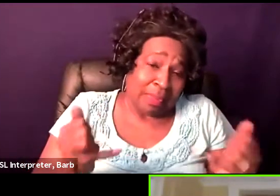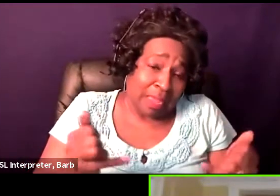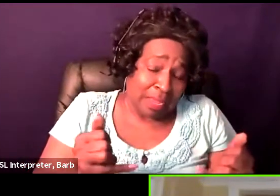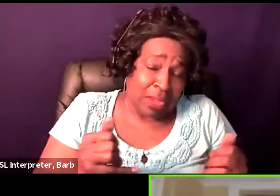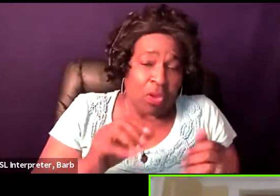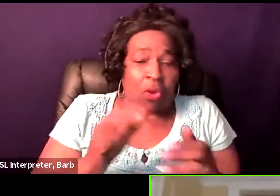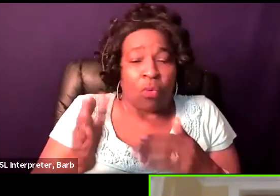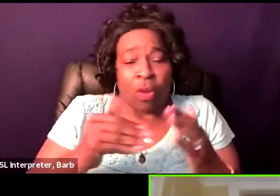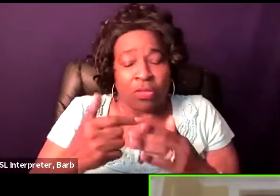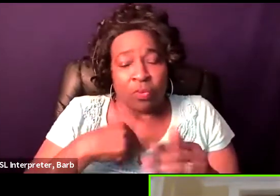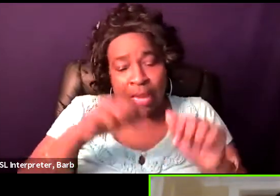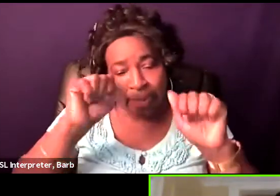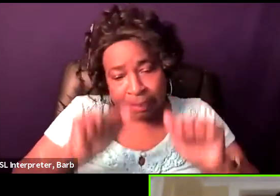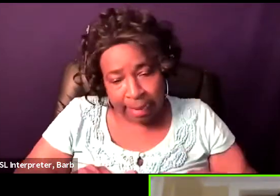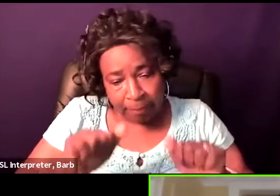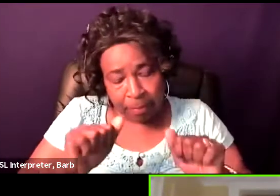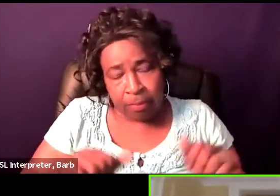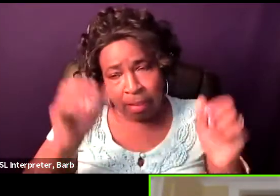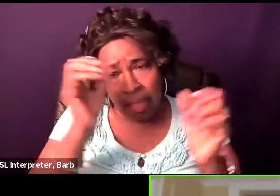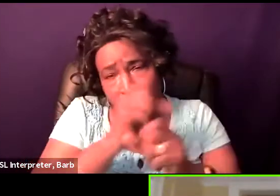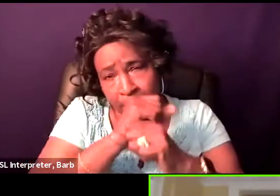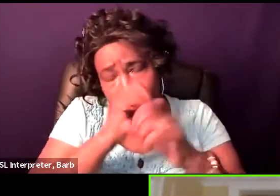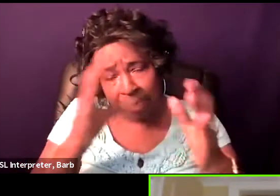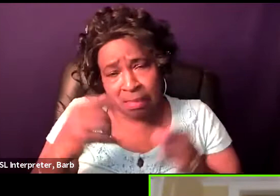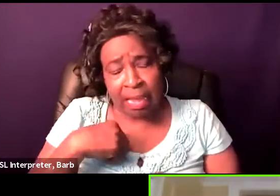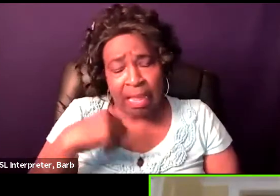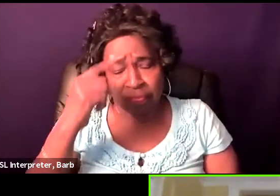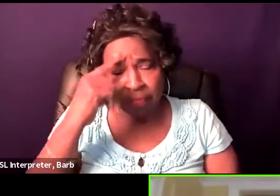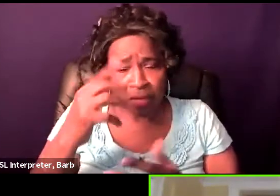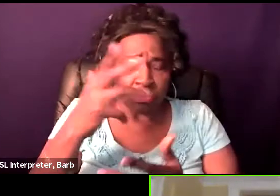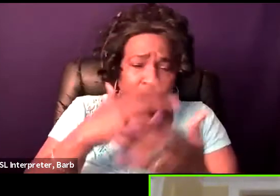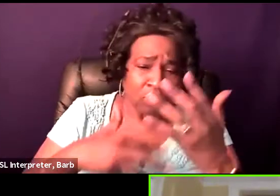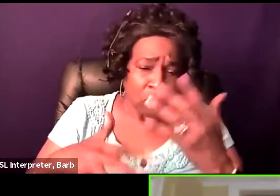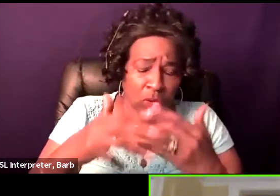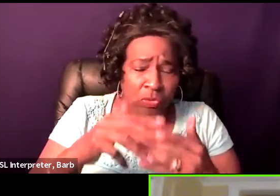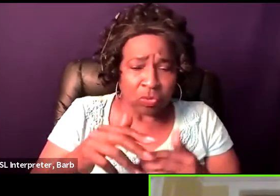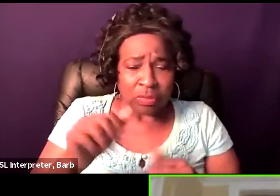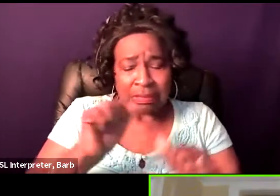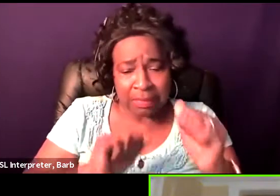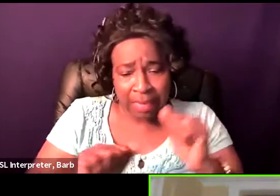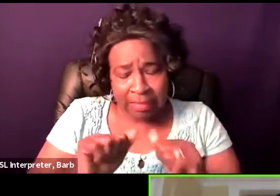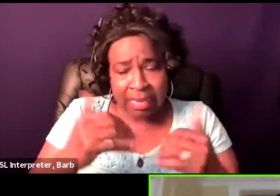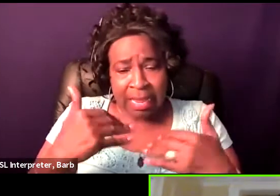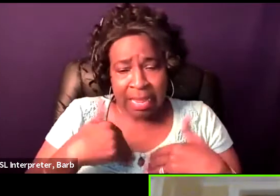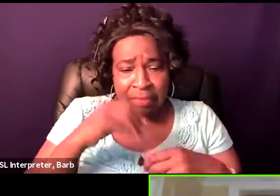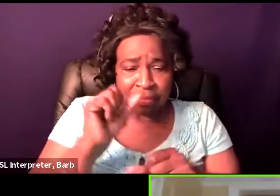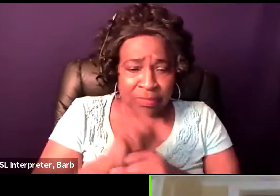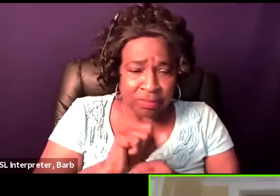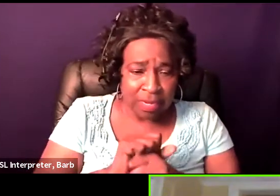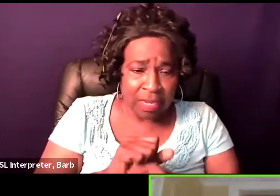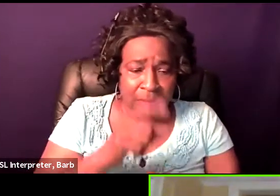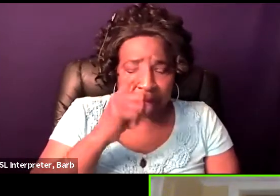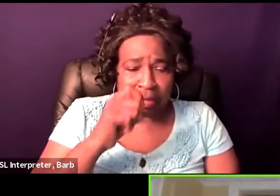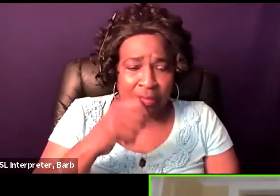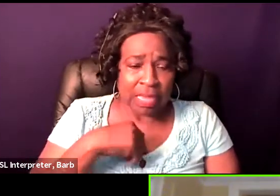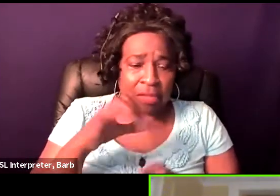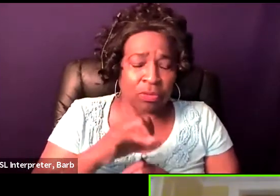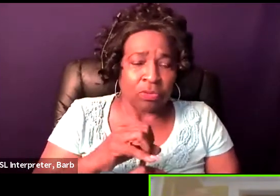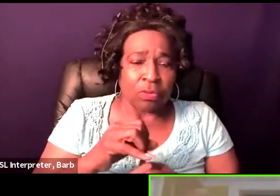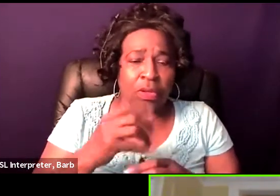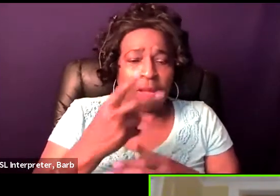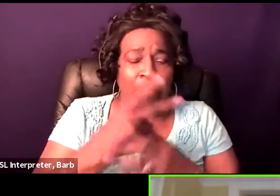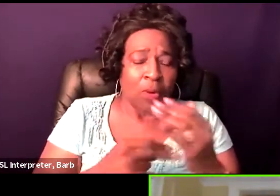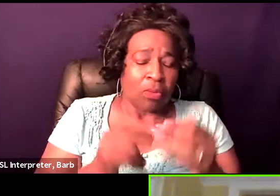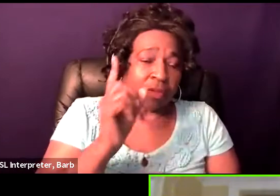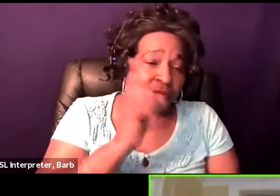imagining. So I think social scientists have the job of like, so if fiction, because I do both fiction and social science, right? So if